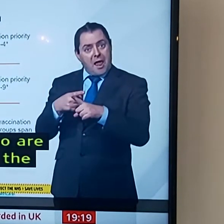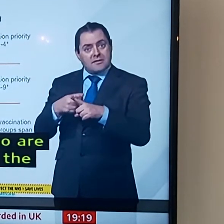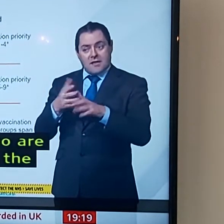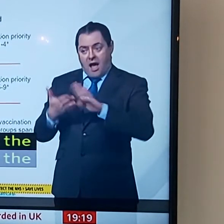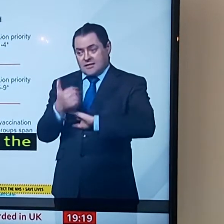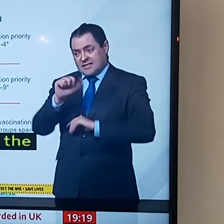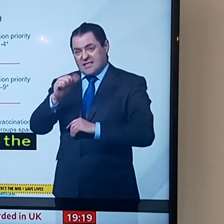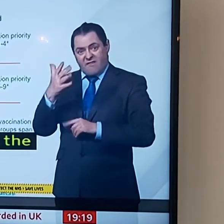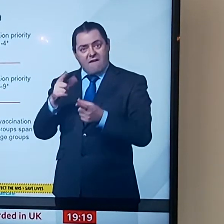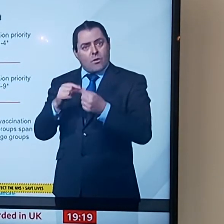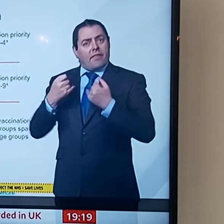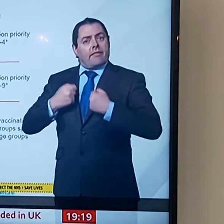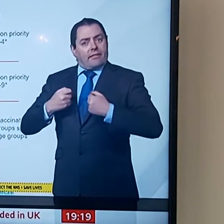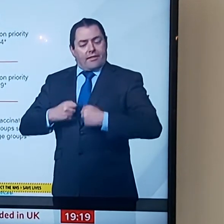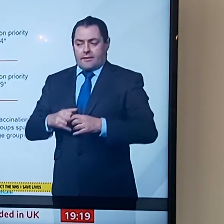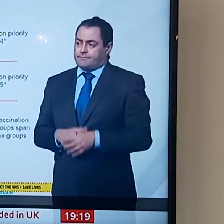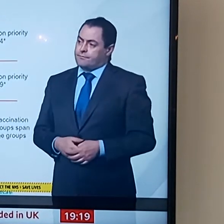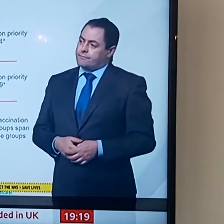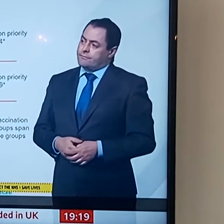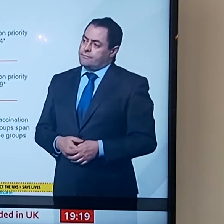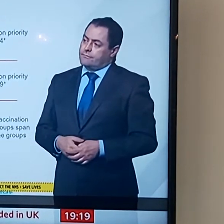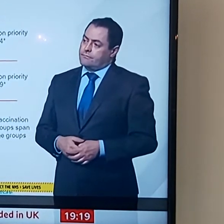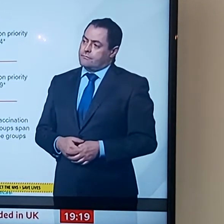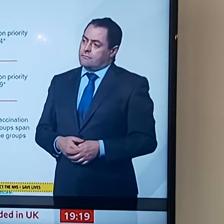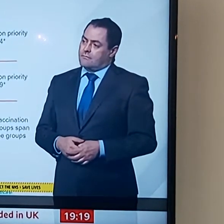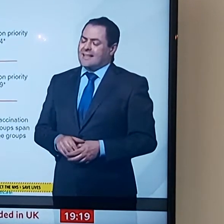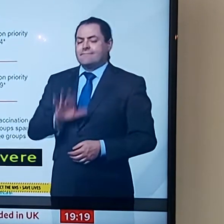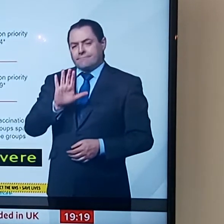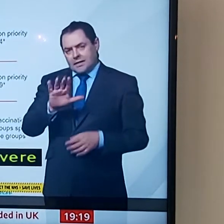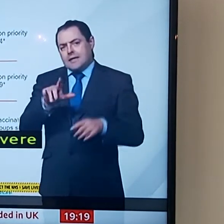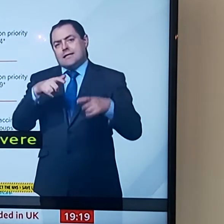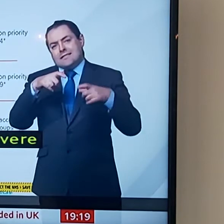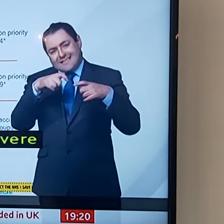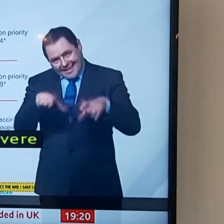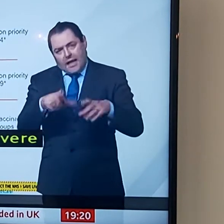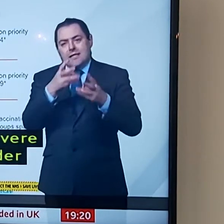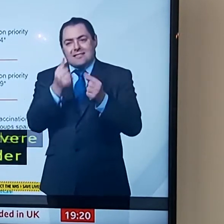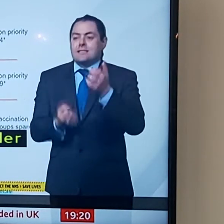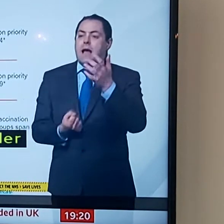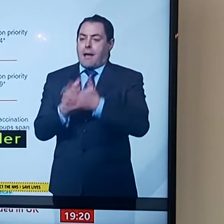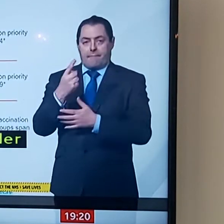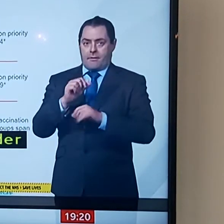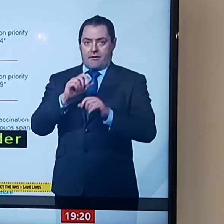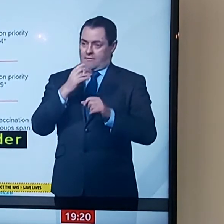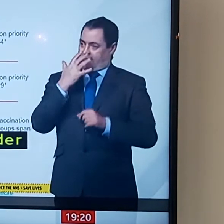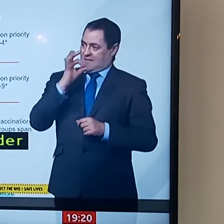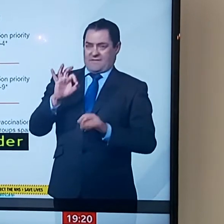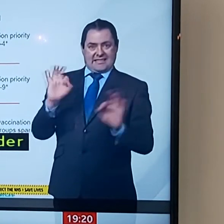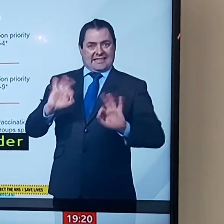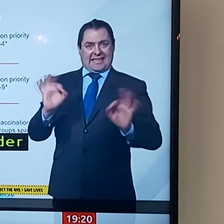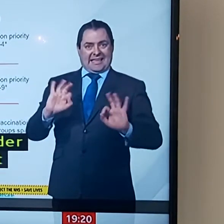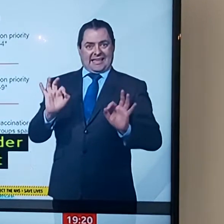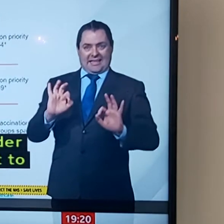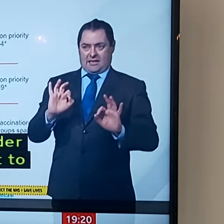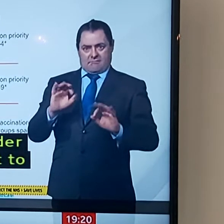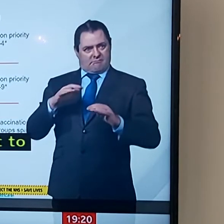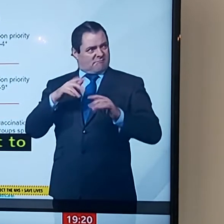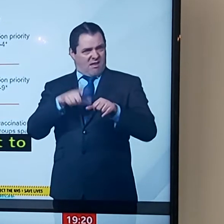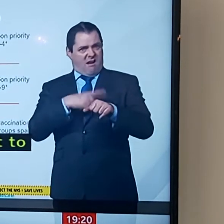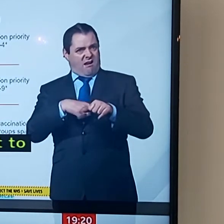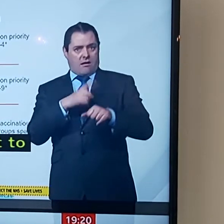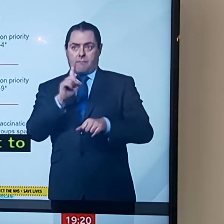under the age of 50. And it's important to understand that we must not leave them behind in vaccination because that